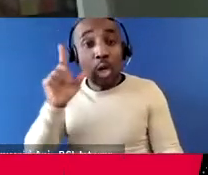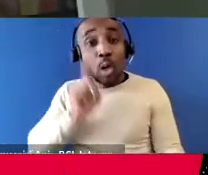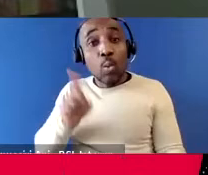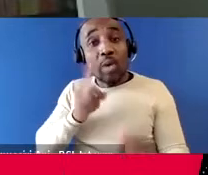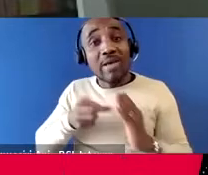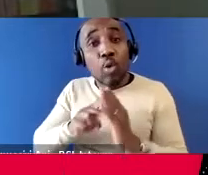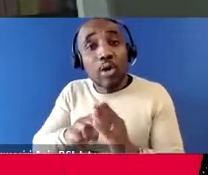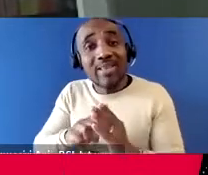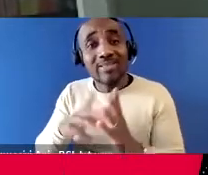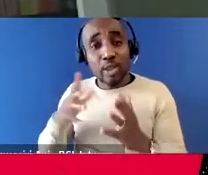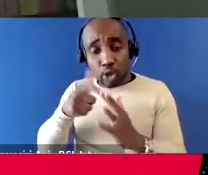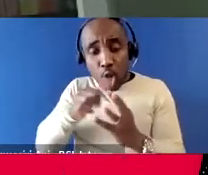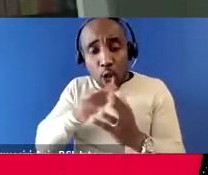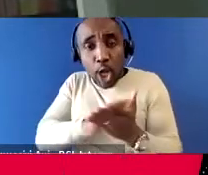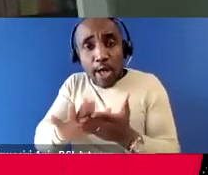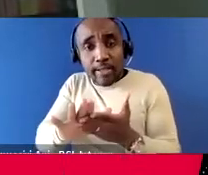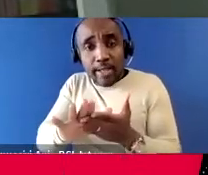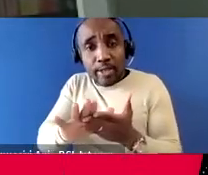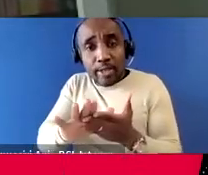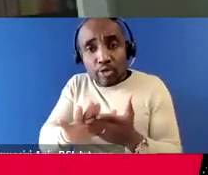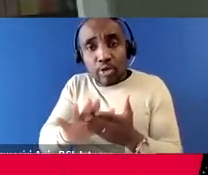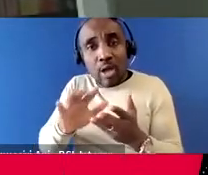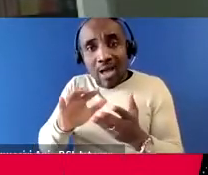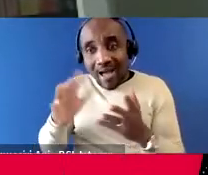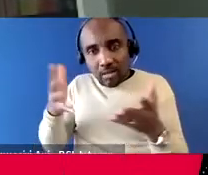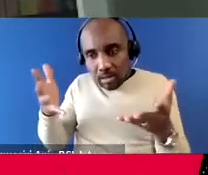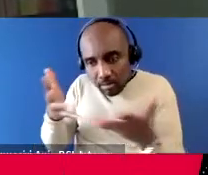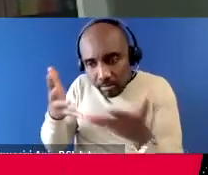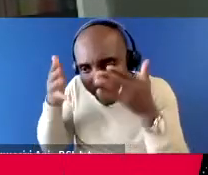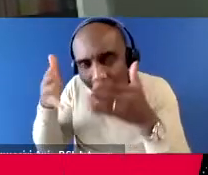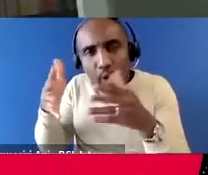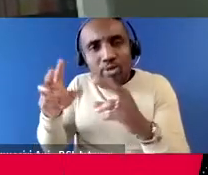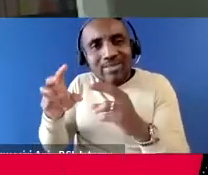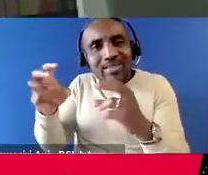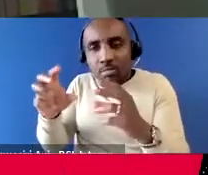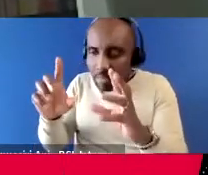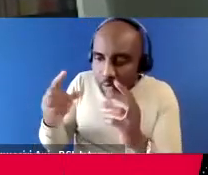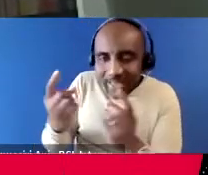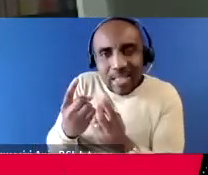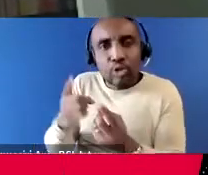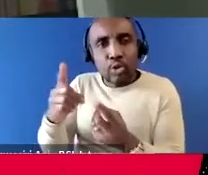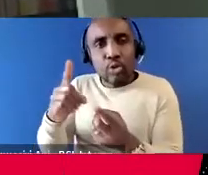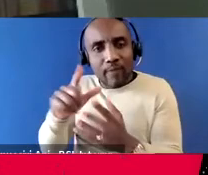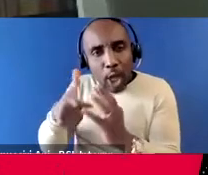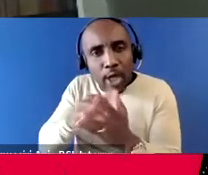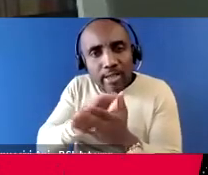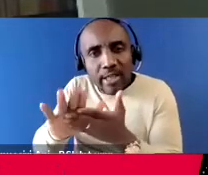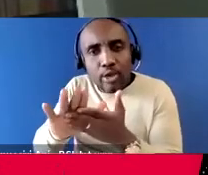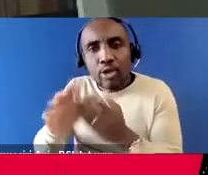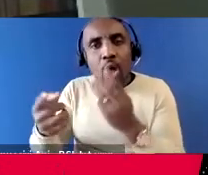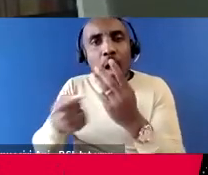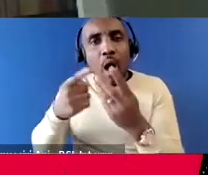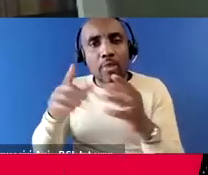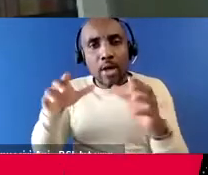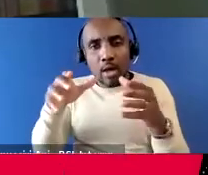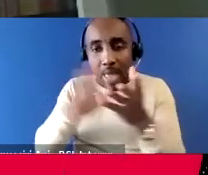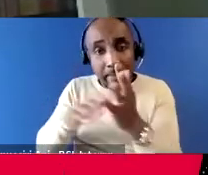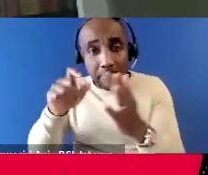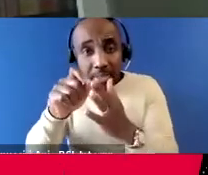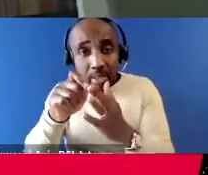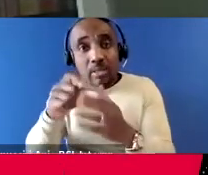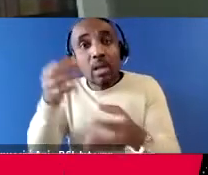in Turkey through the Kurdish, through spotlighting and working with the Kurdish and opposition MPs and political groups to